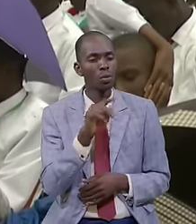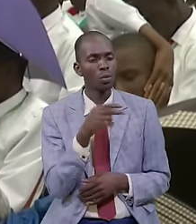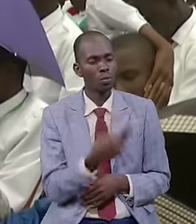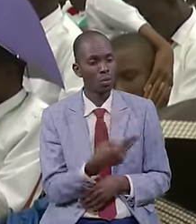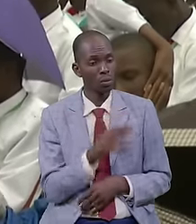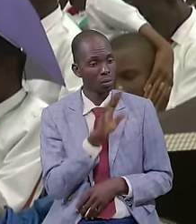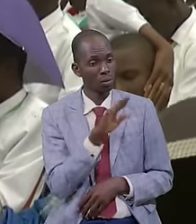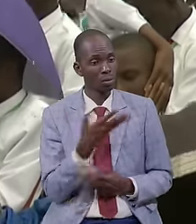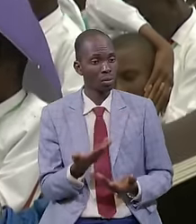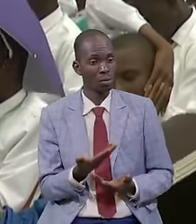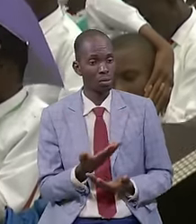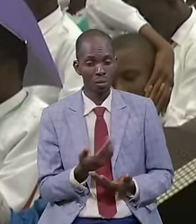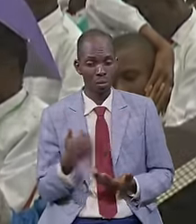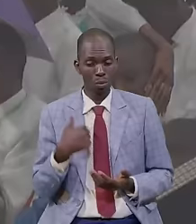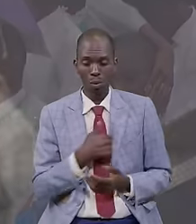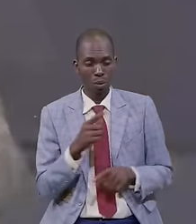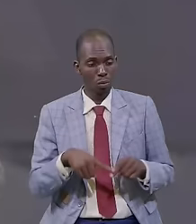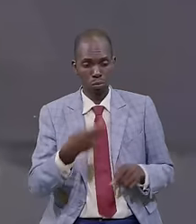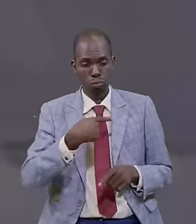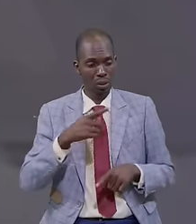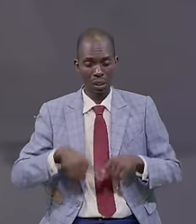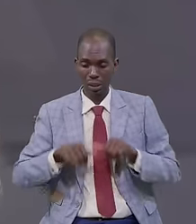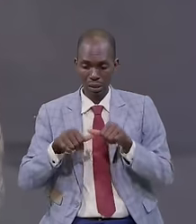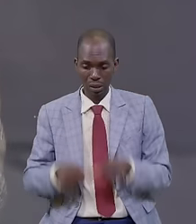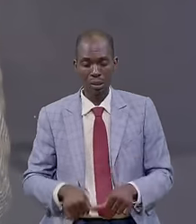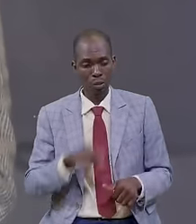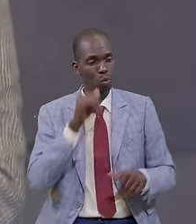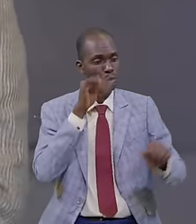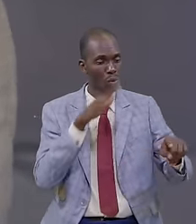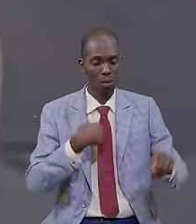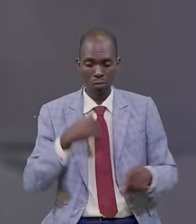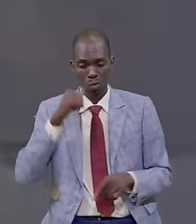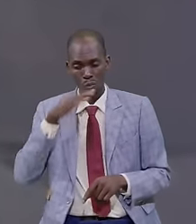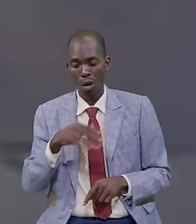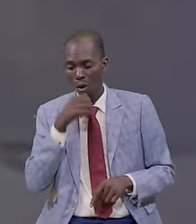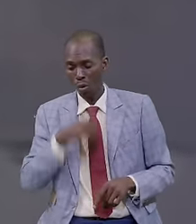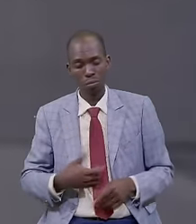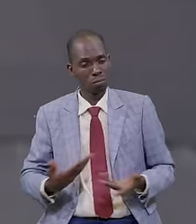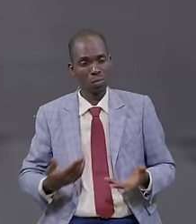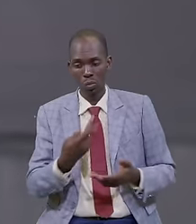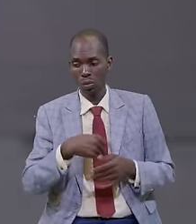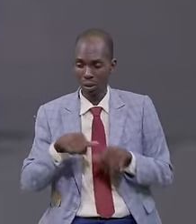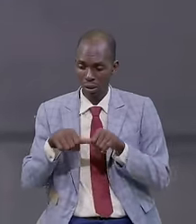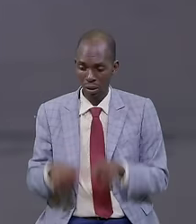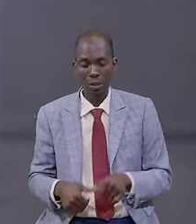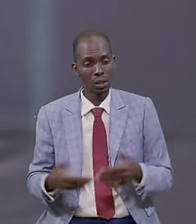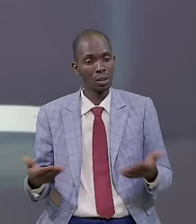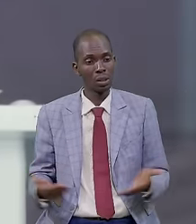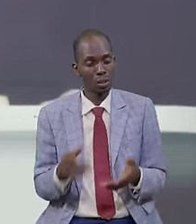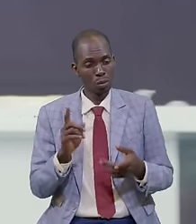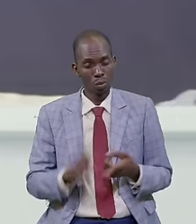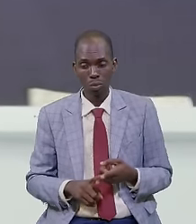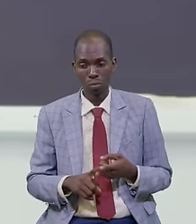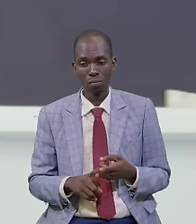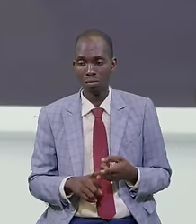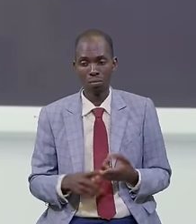do something? And Ruth didn't say, and so had work here again, ready